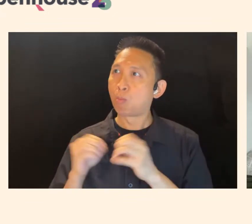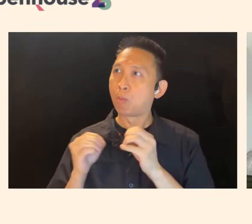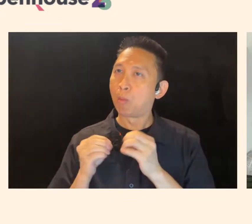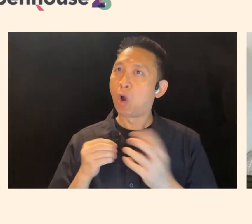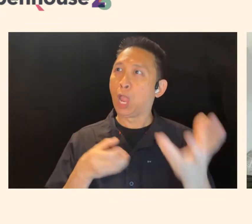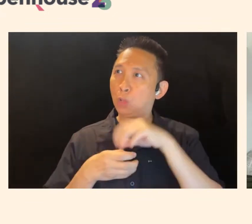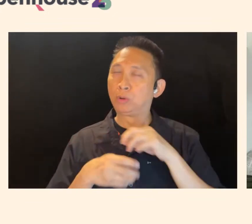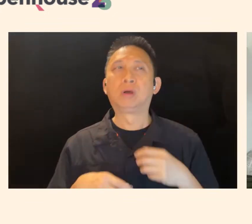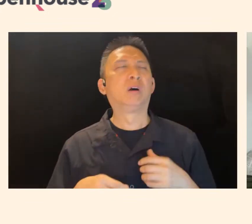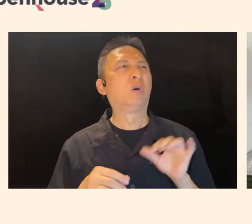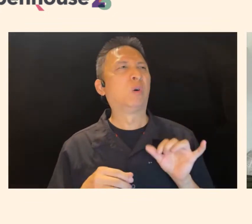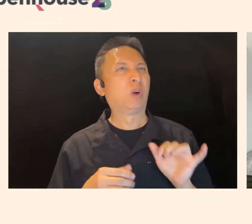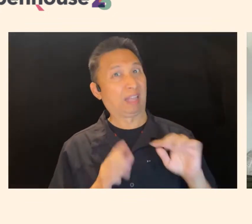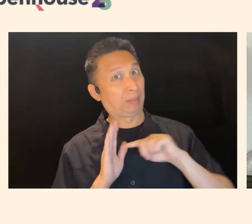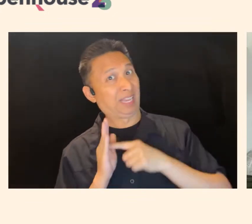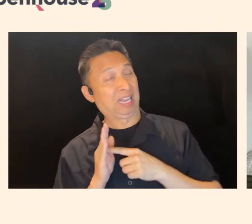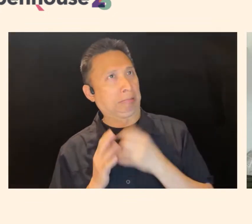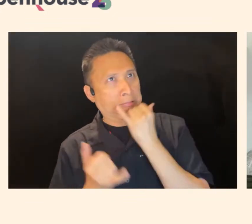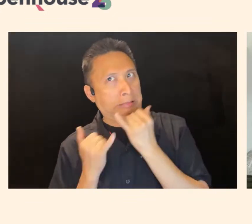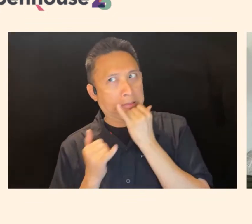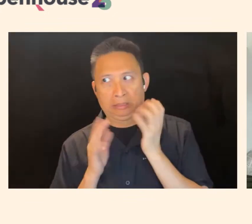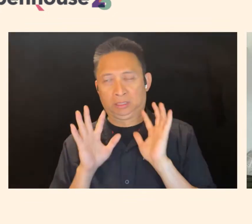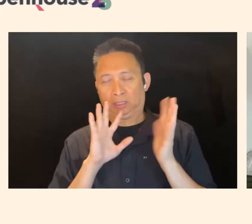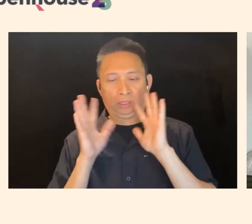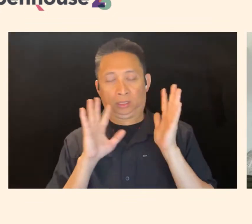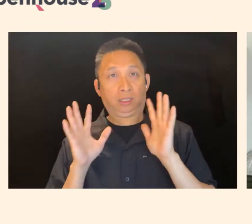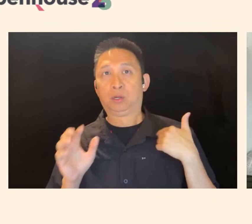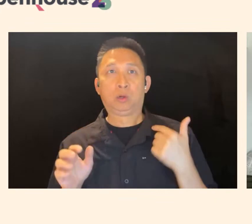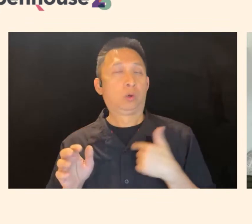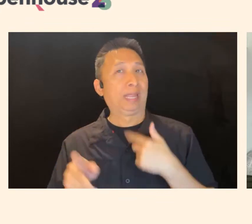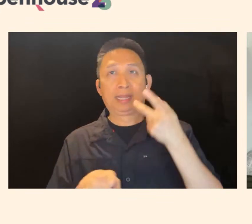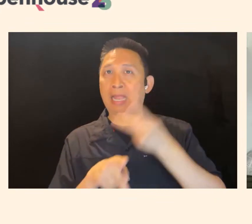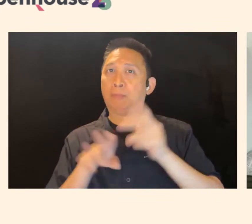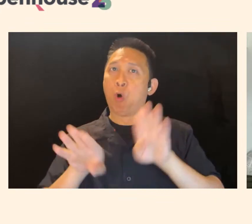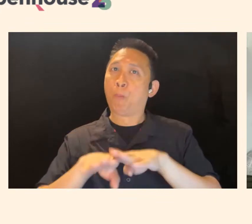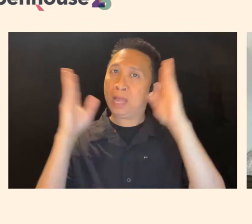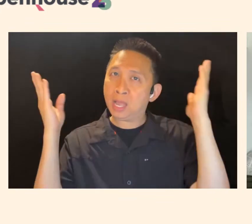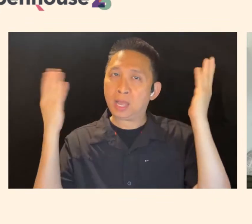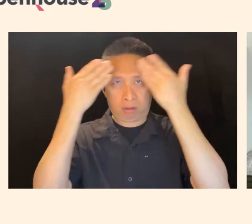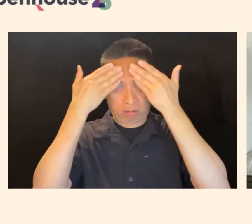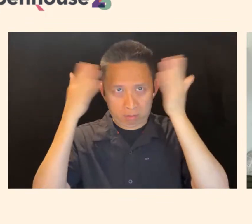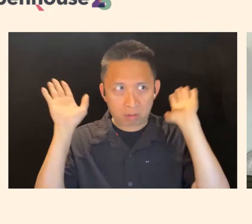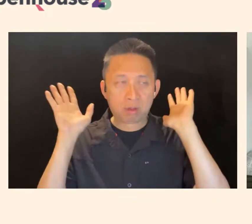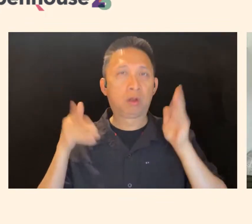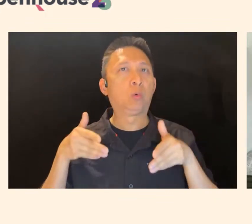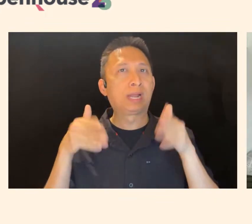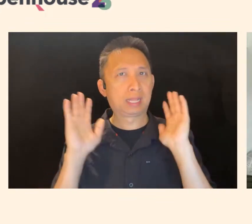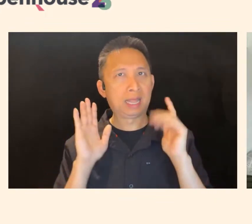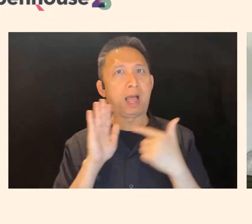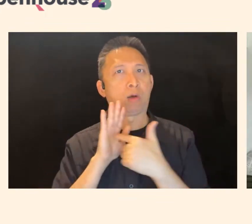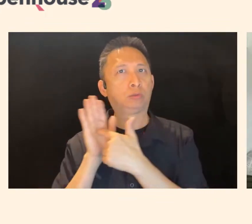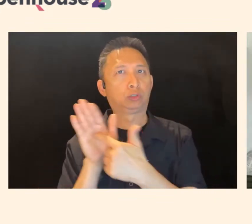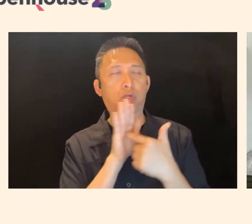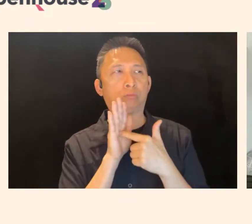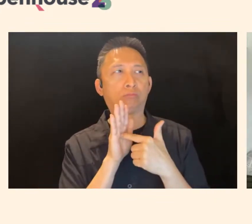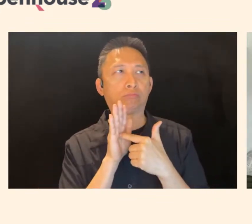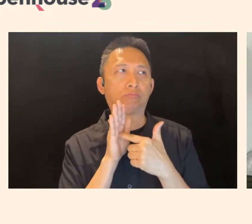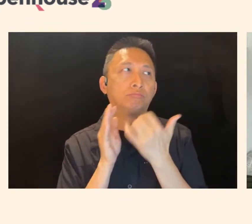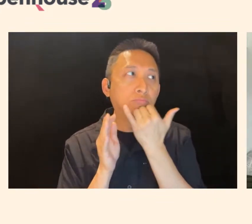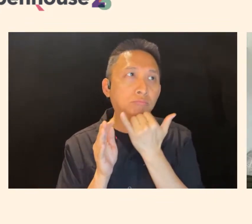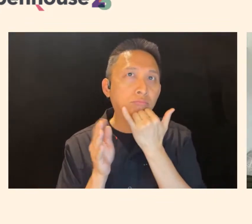door open. We let people see our flaws and failures. And as we found a